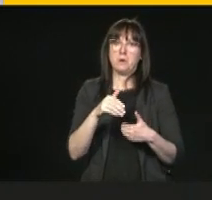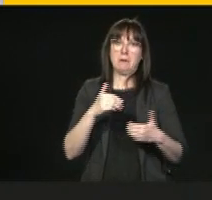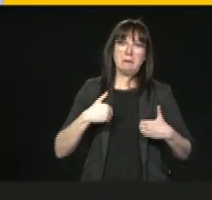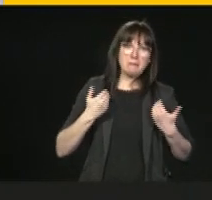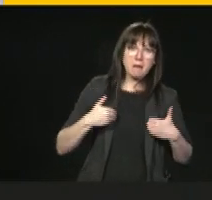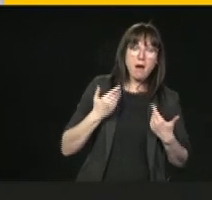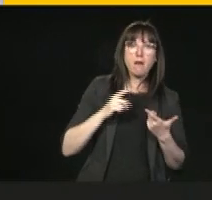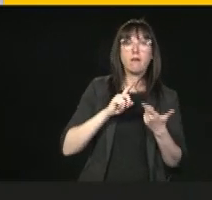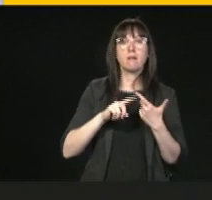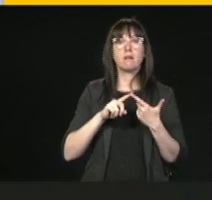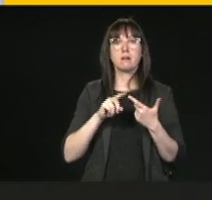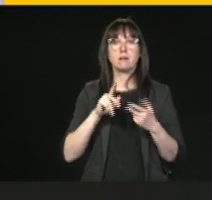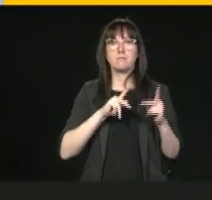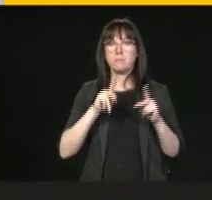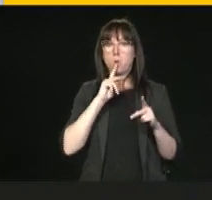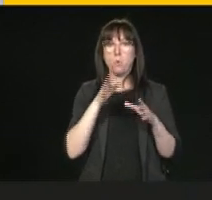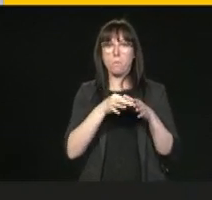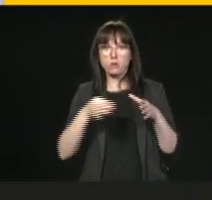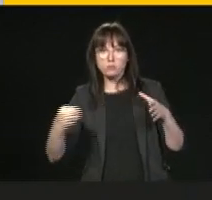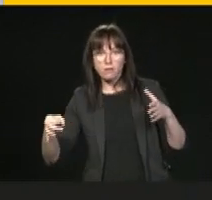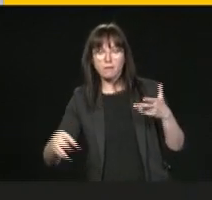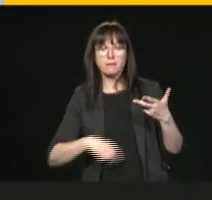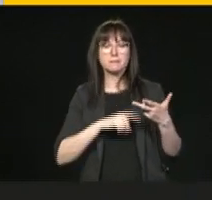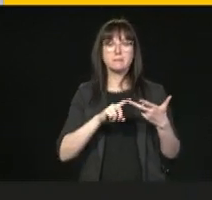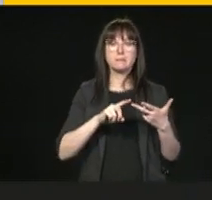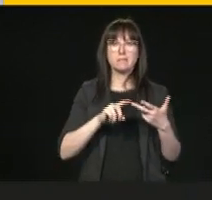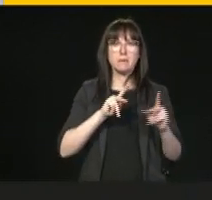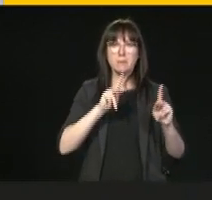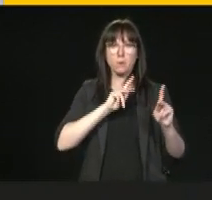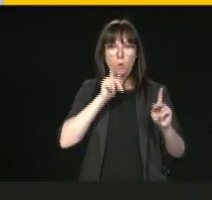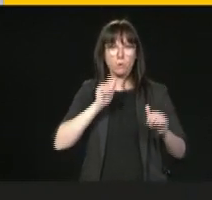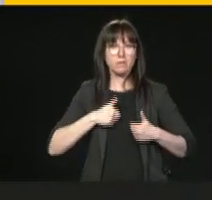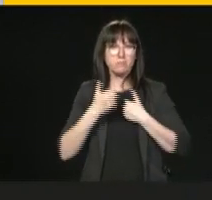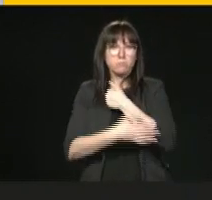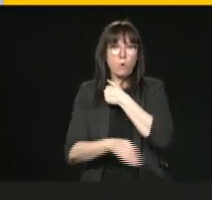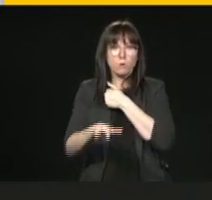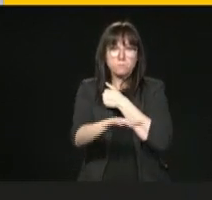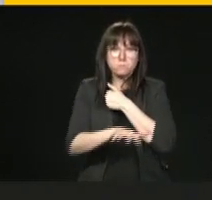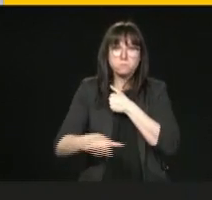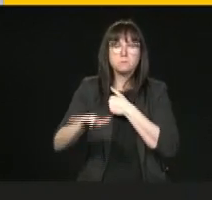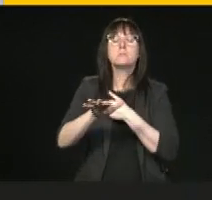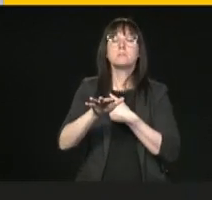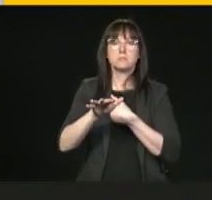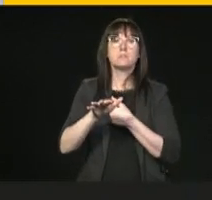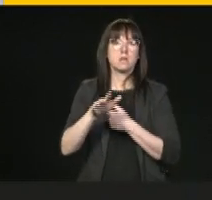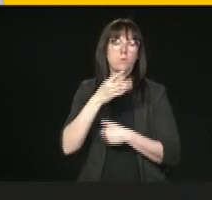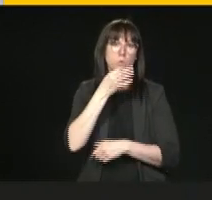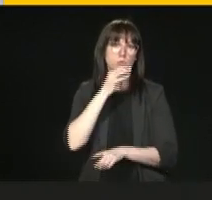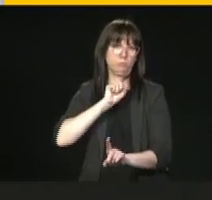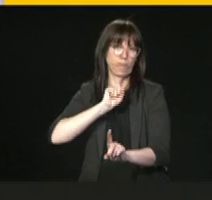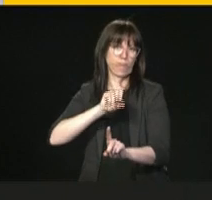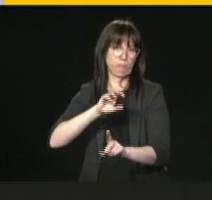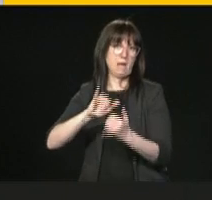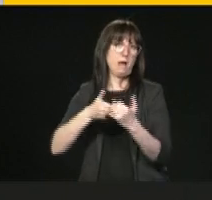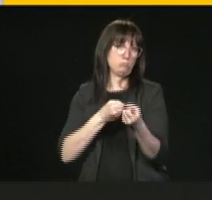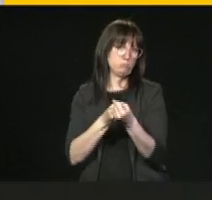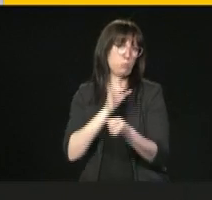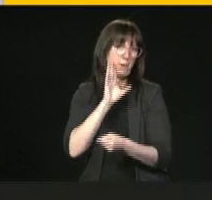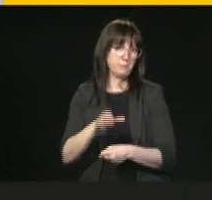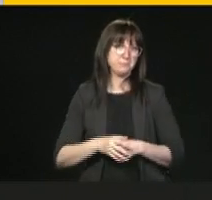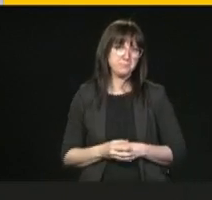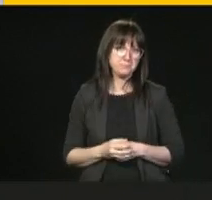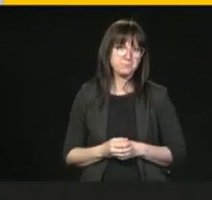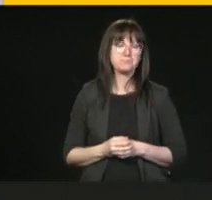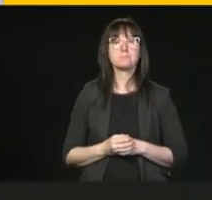people, marginalized Canadians, people who live in poverty, and we will have news for you on that very soon. I know the